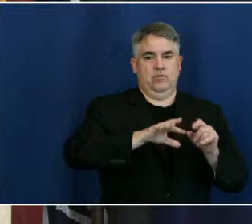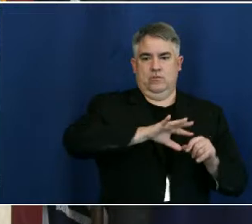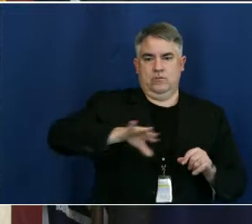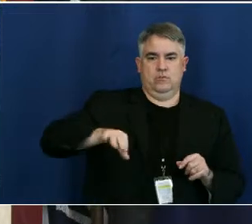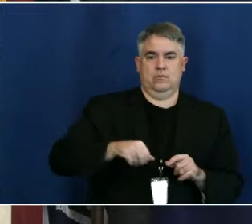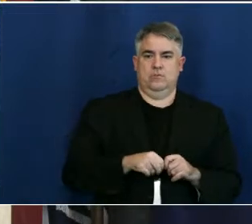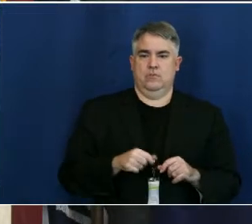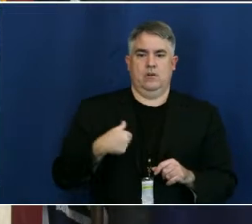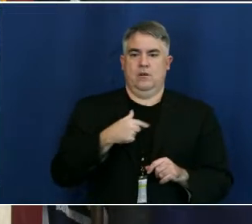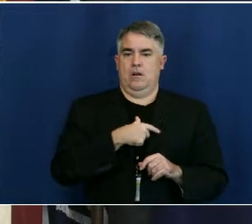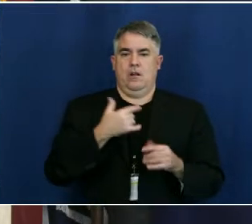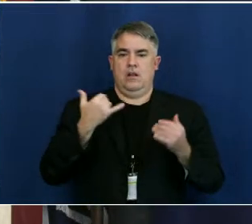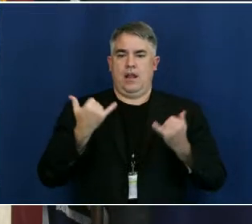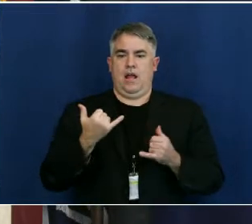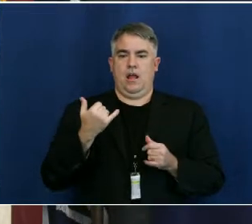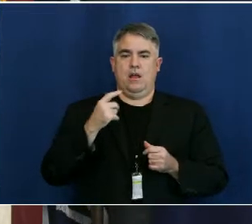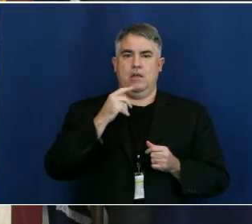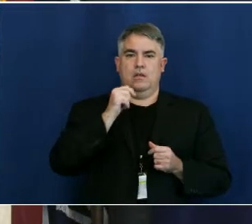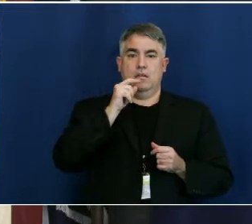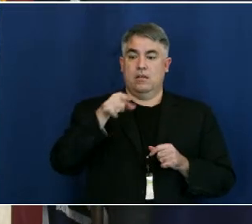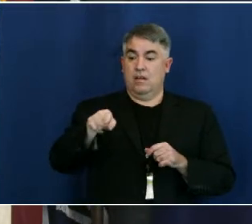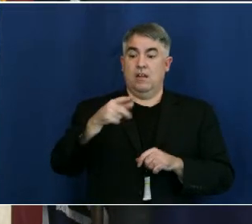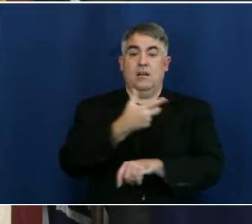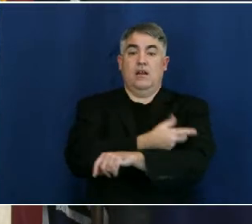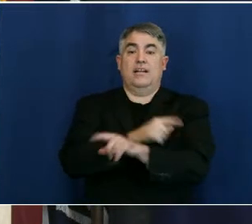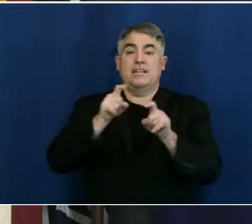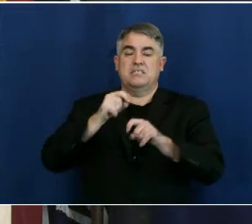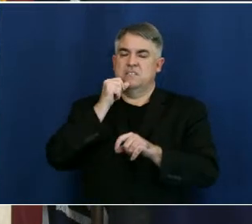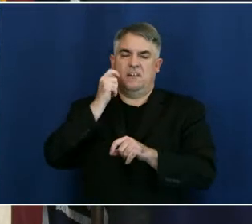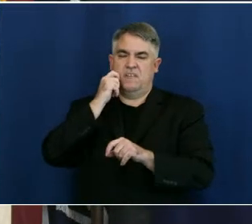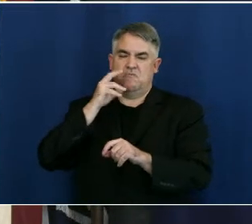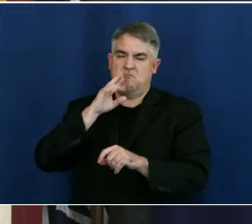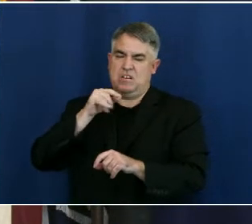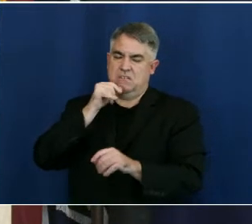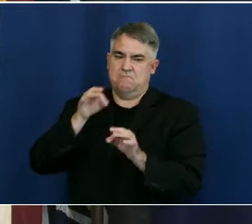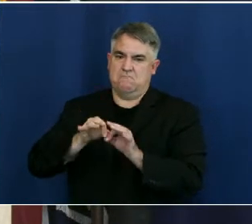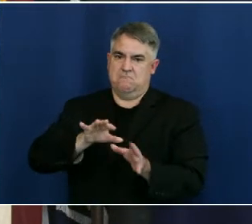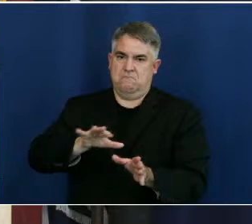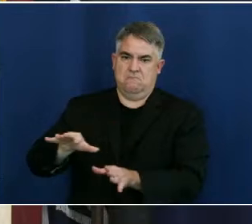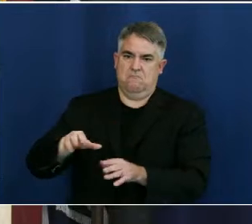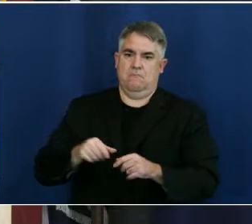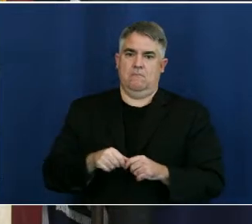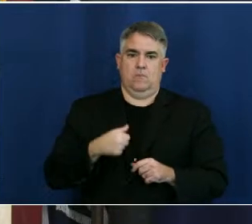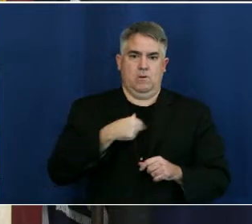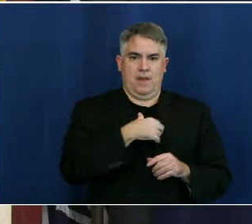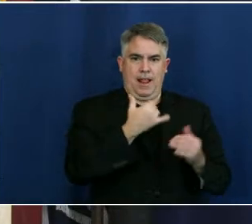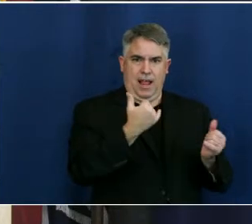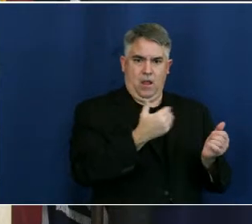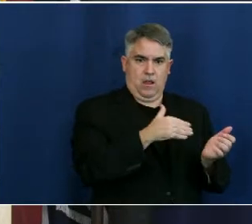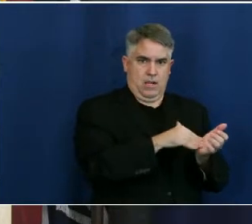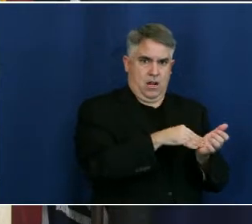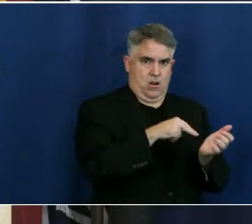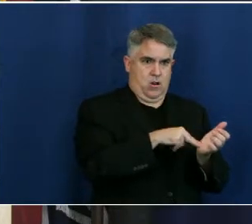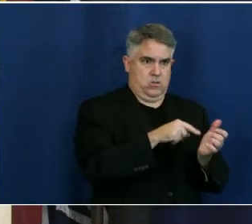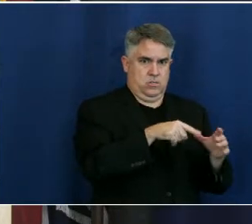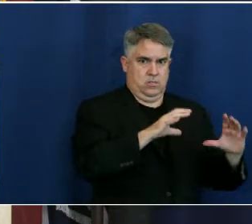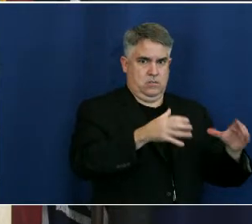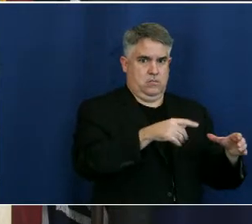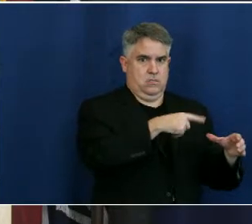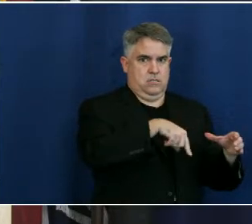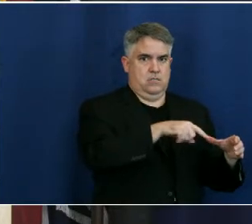are different than the demographics of the county as a whole. And I think what you see reflected right now is